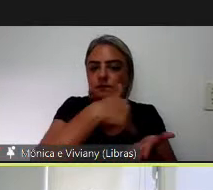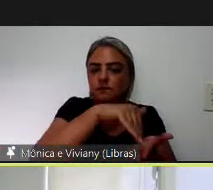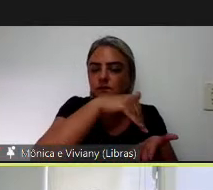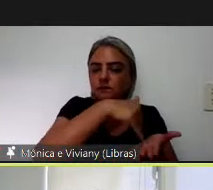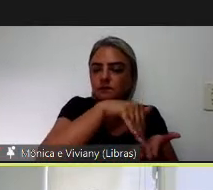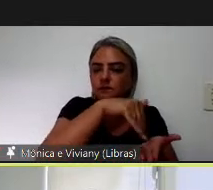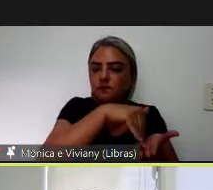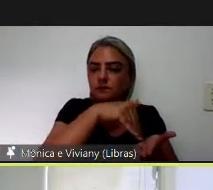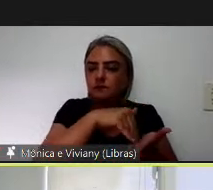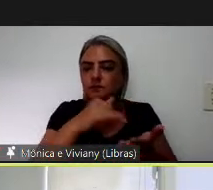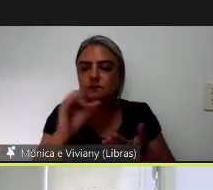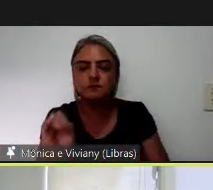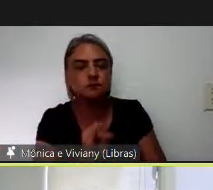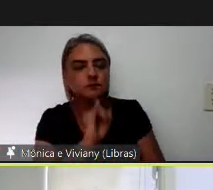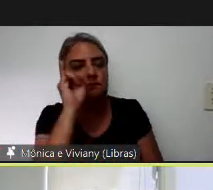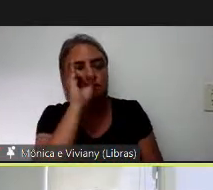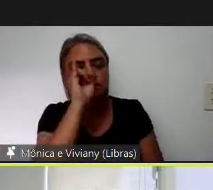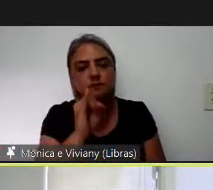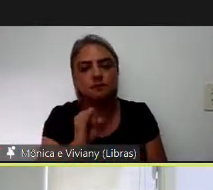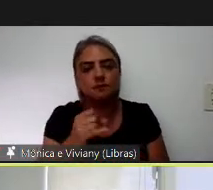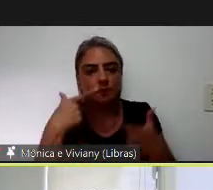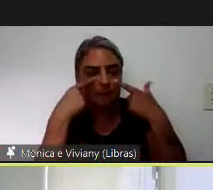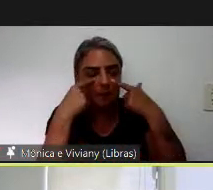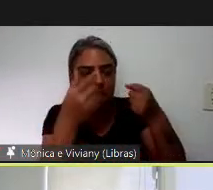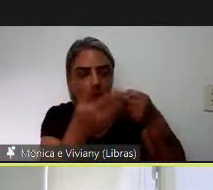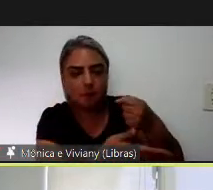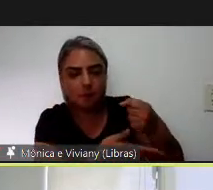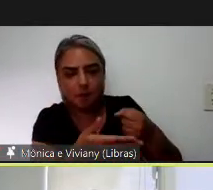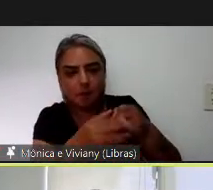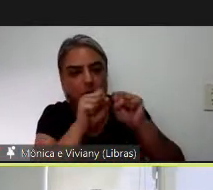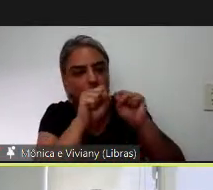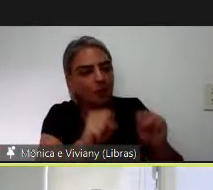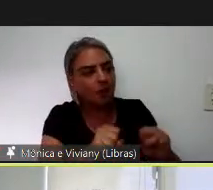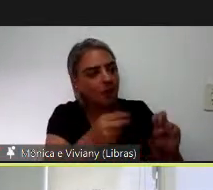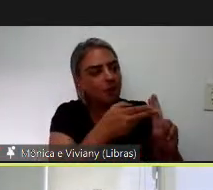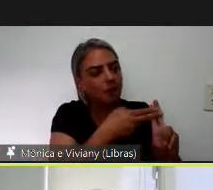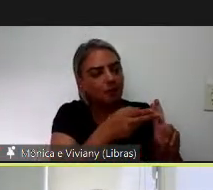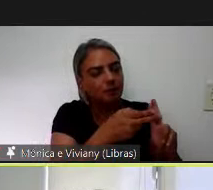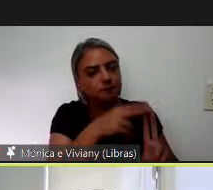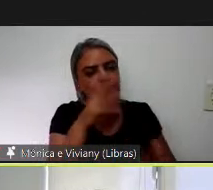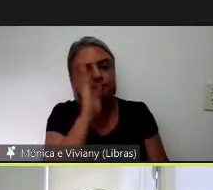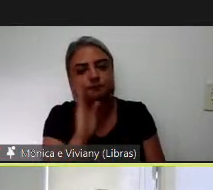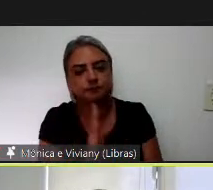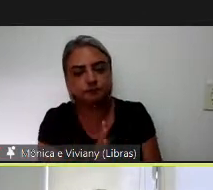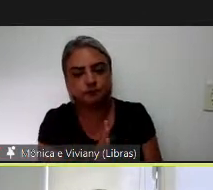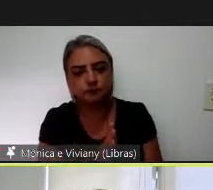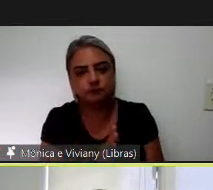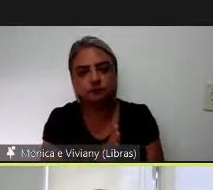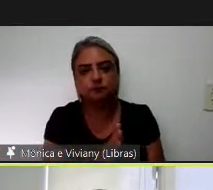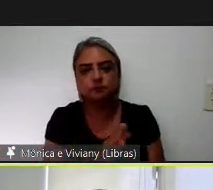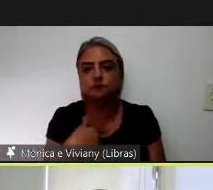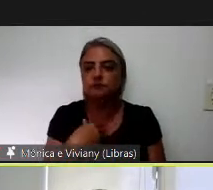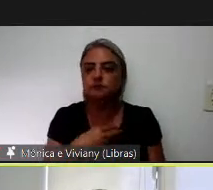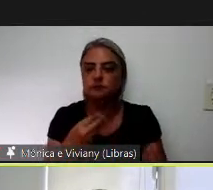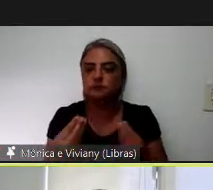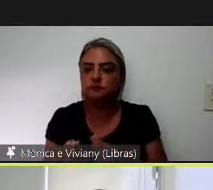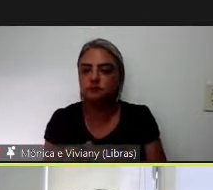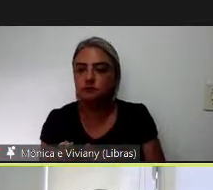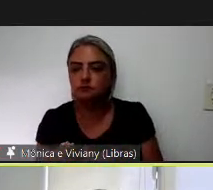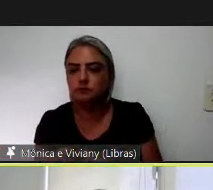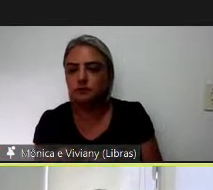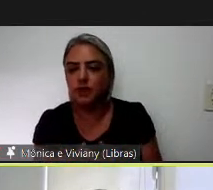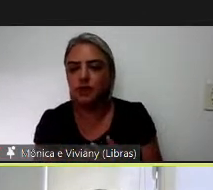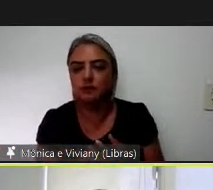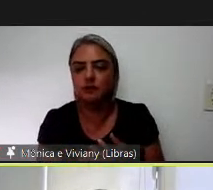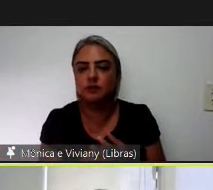through the secretary, it's relevant, the primary care in the national system of